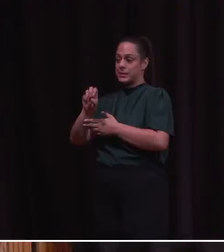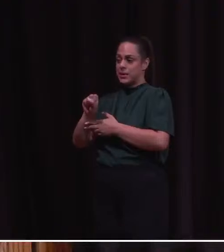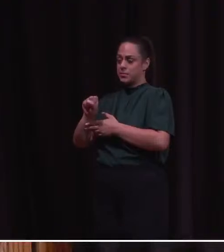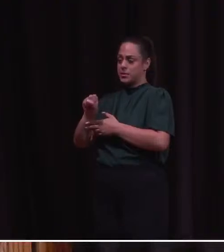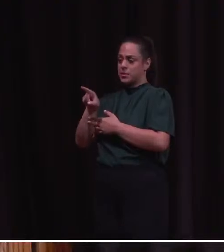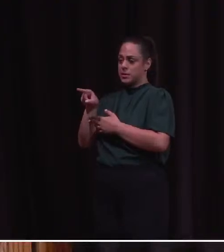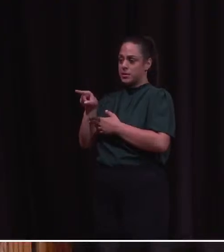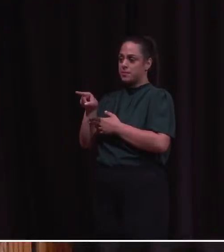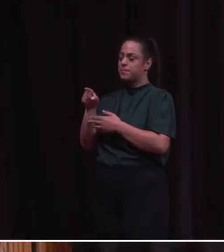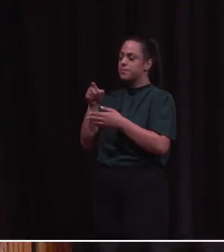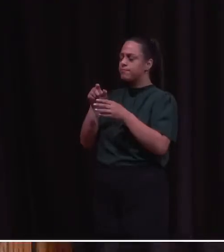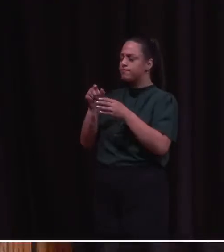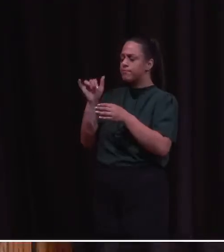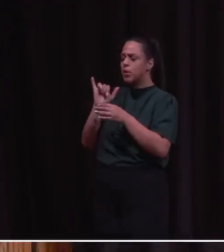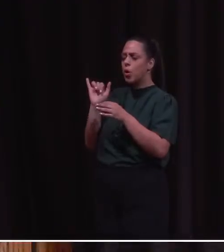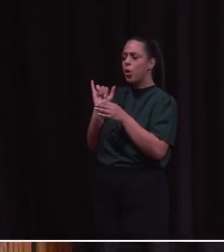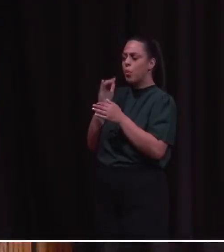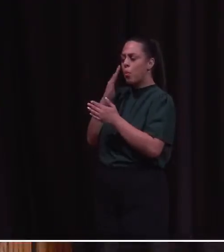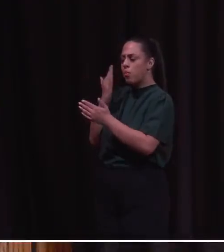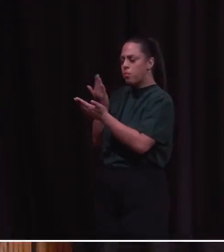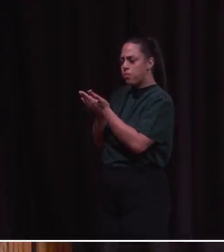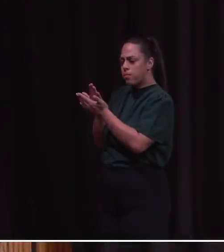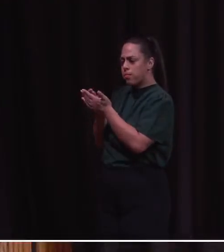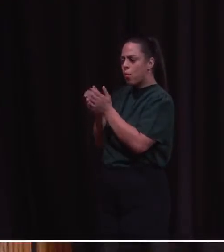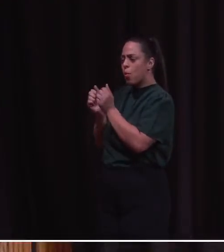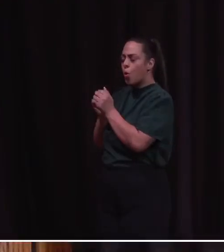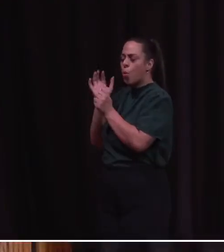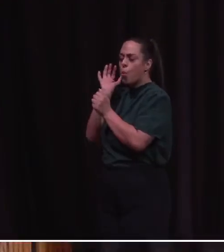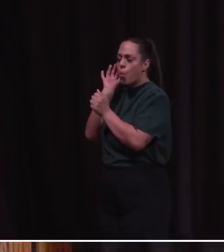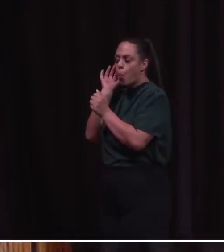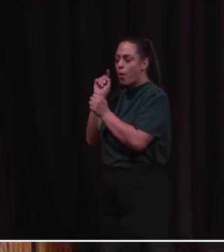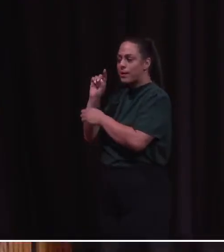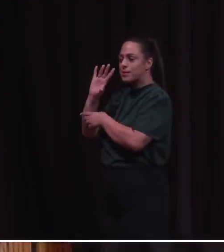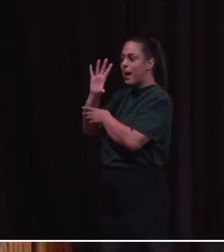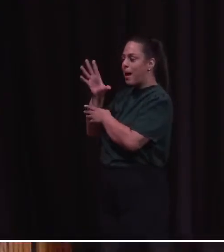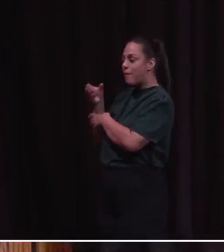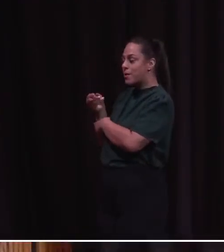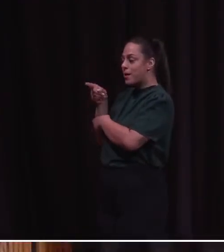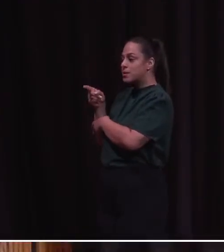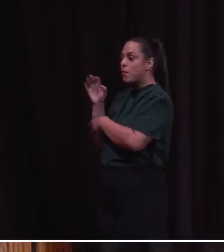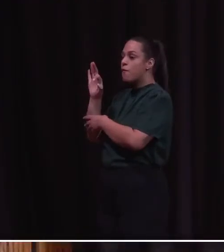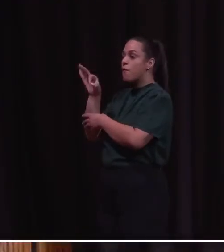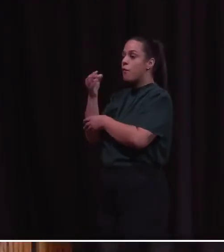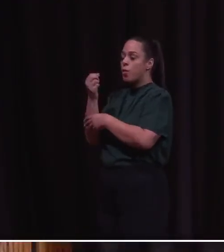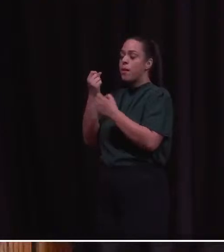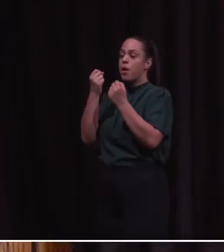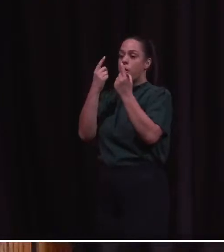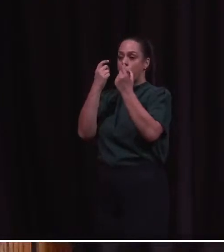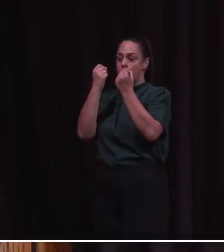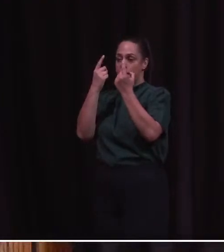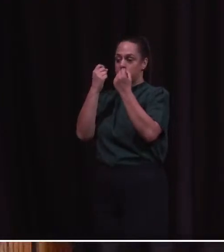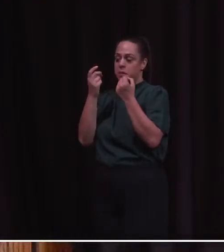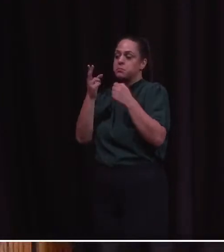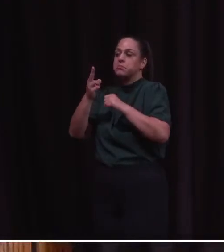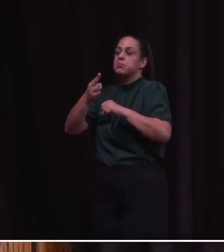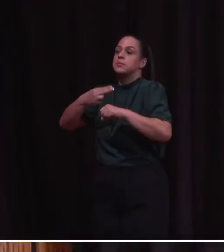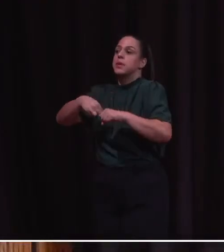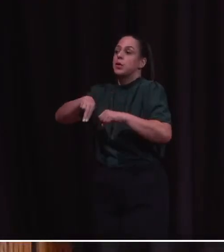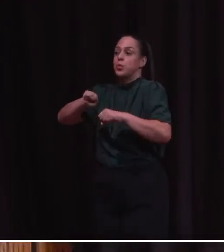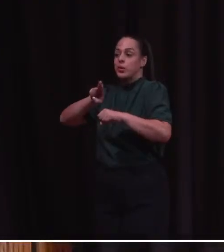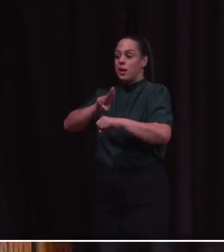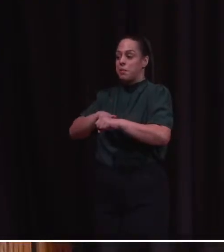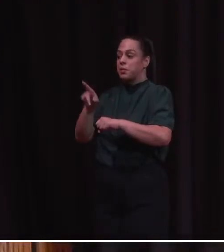way in which he understood them, I guess, to be unnatural if they don't feel pain.